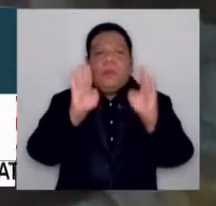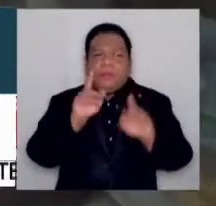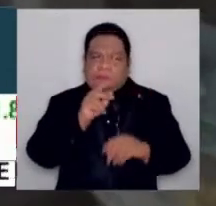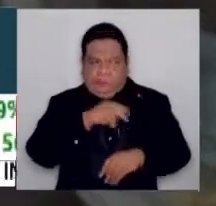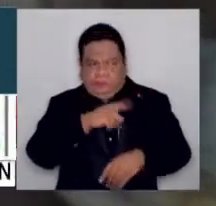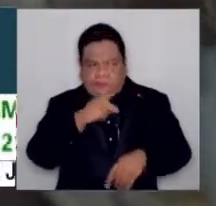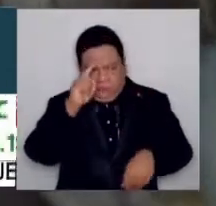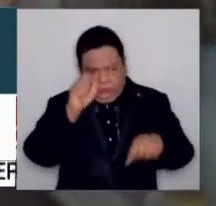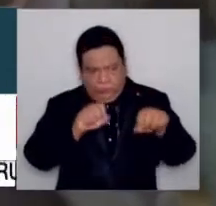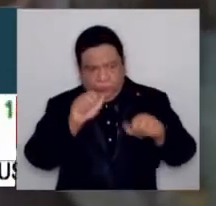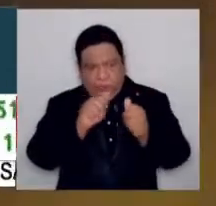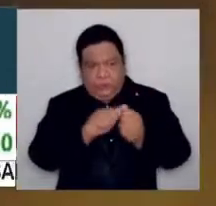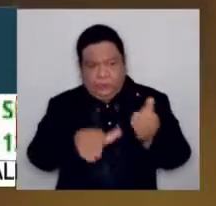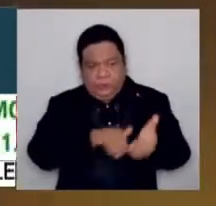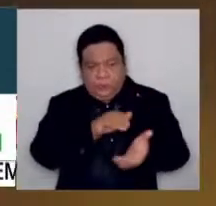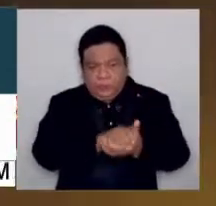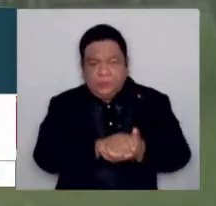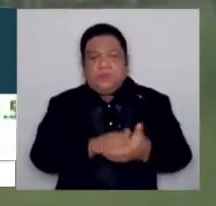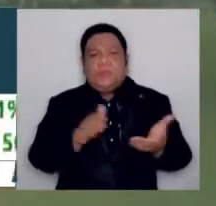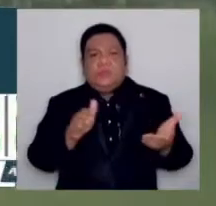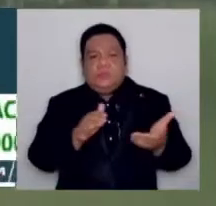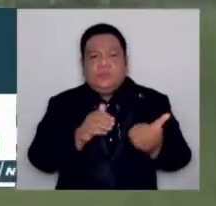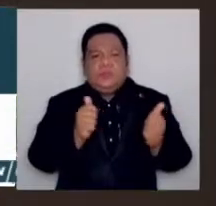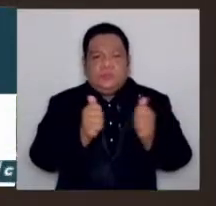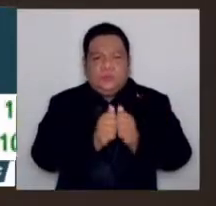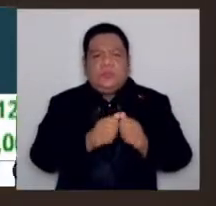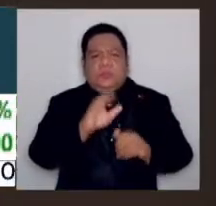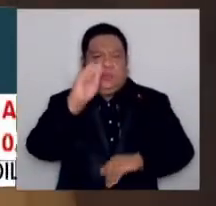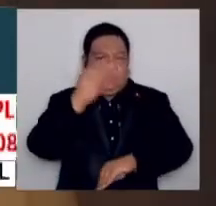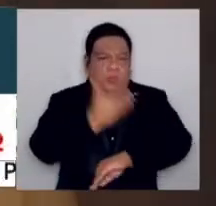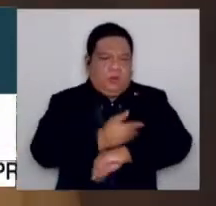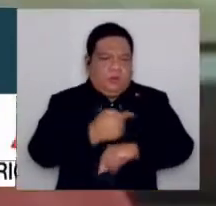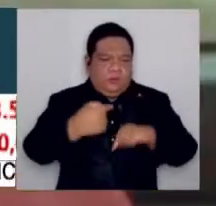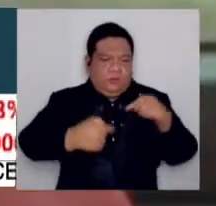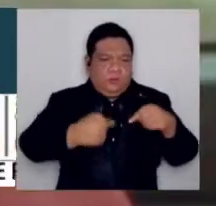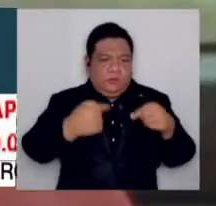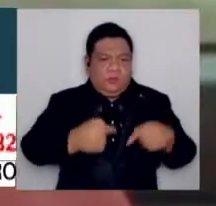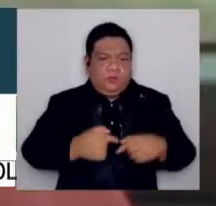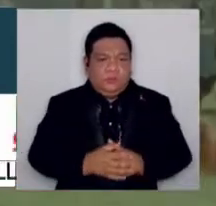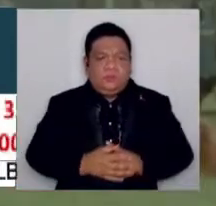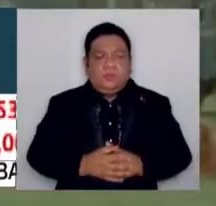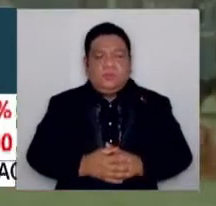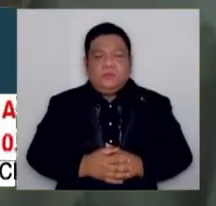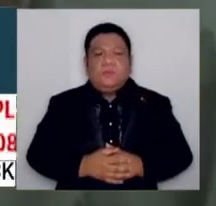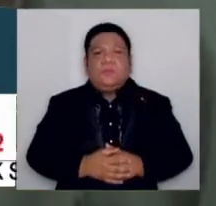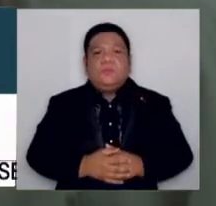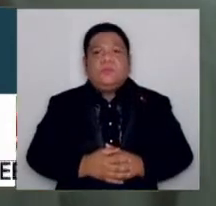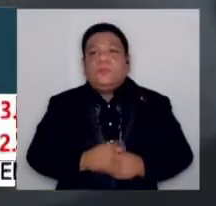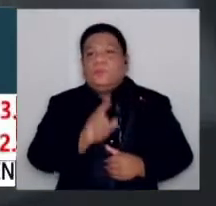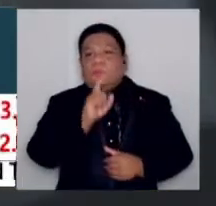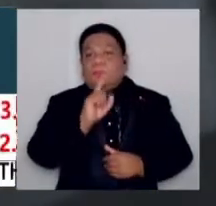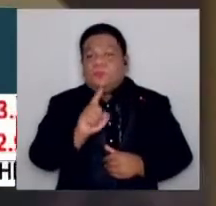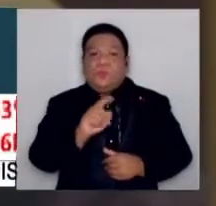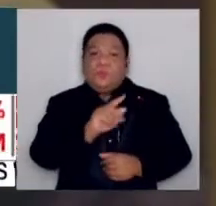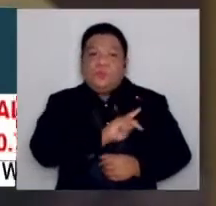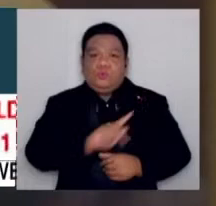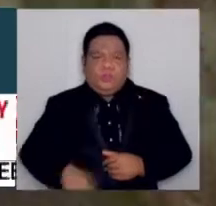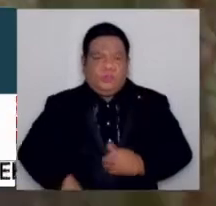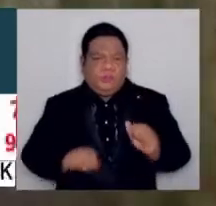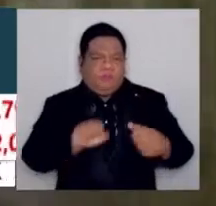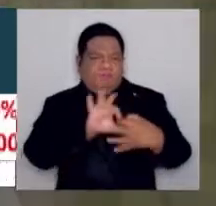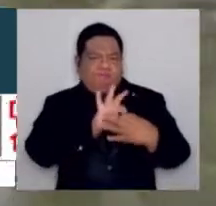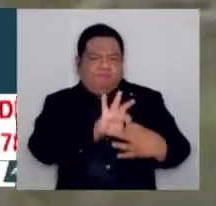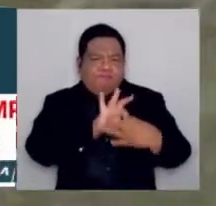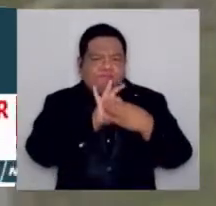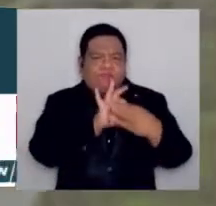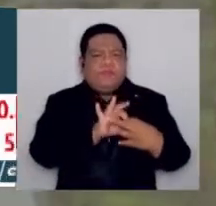and forming stronger bonds with her sons. What happened to make you so sad? The Princess is very relatable here. It shows a